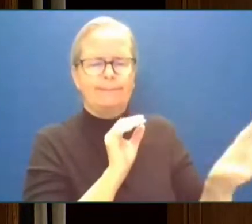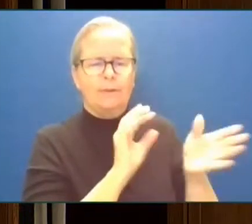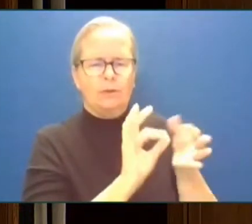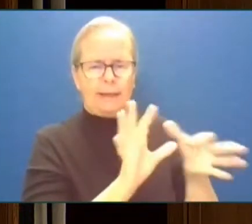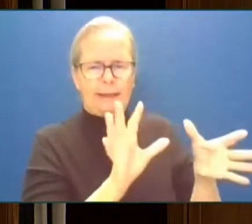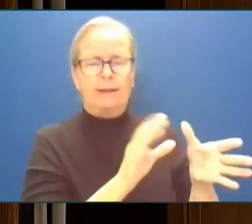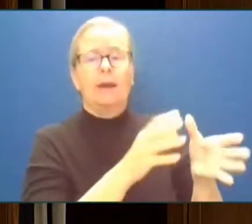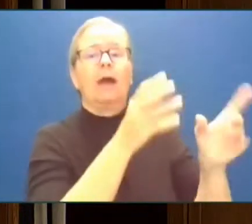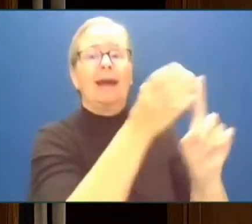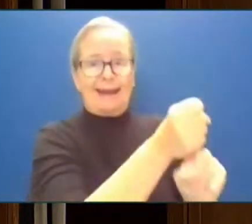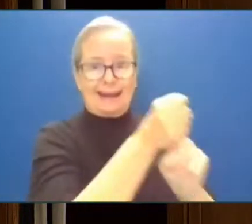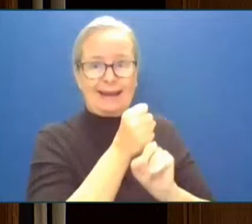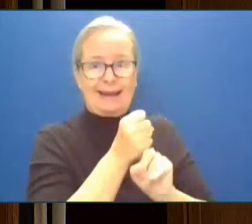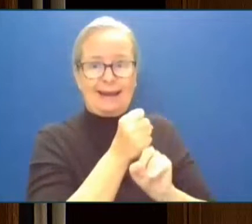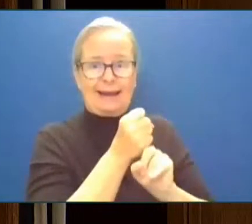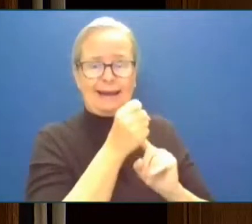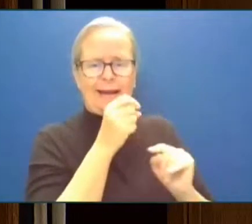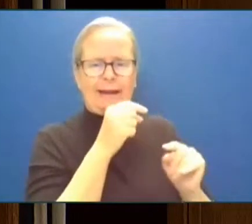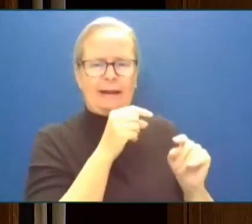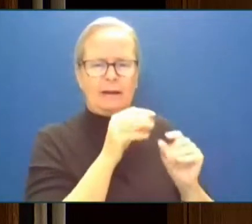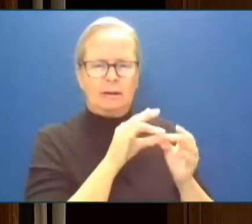government, Mr. Speaker.